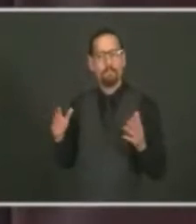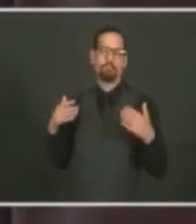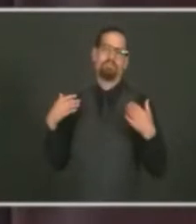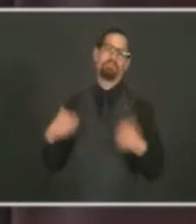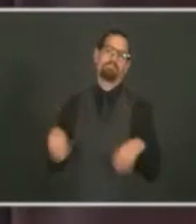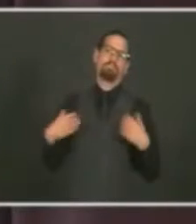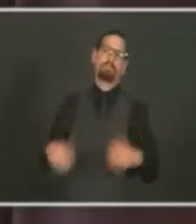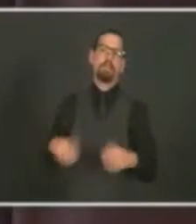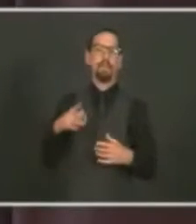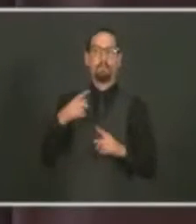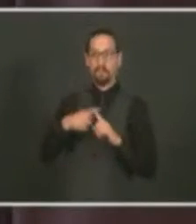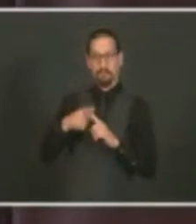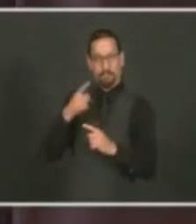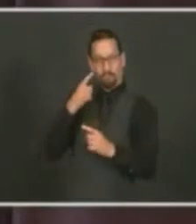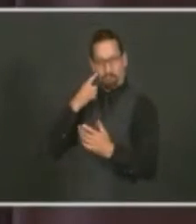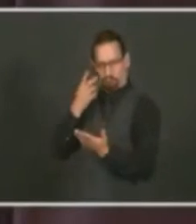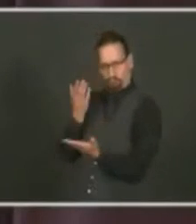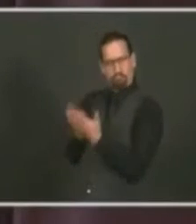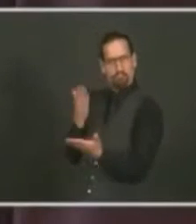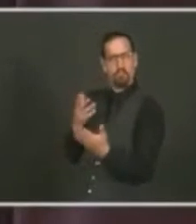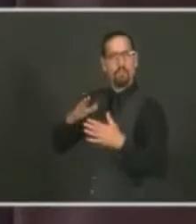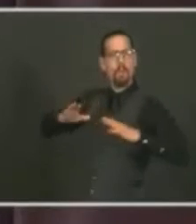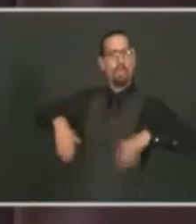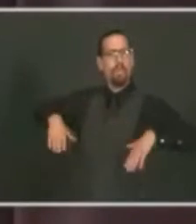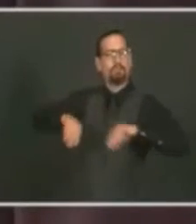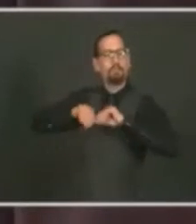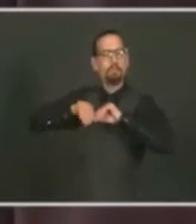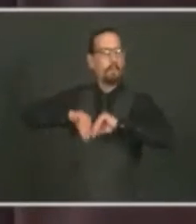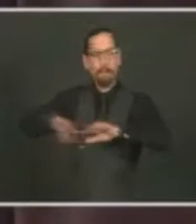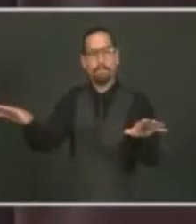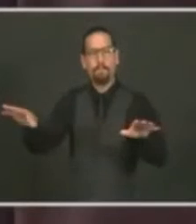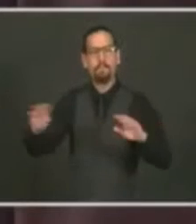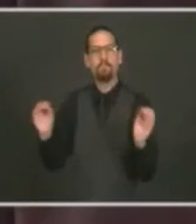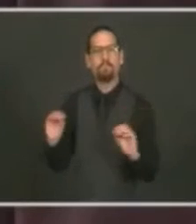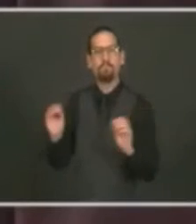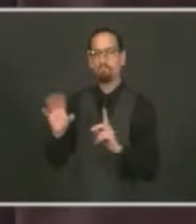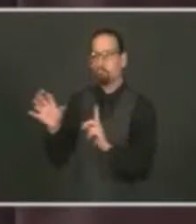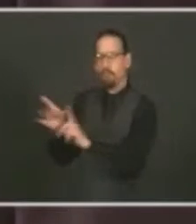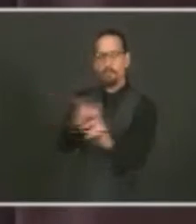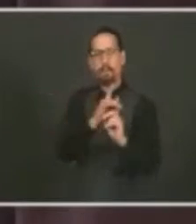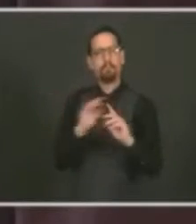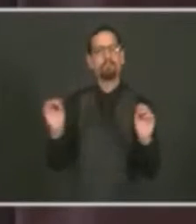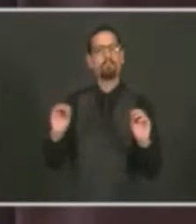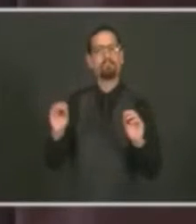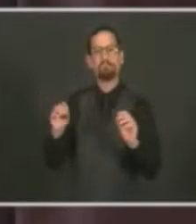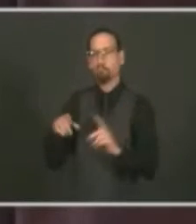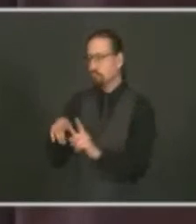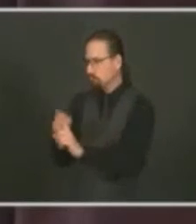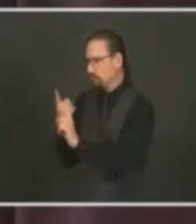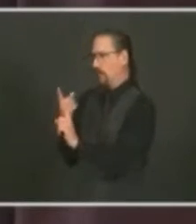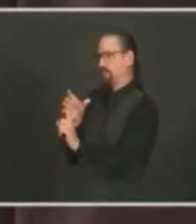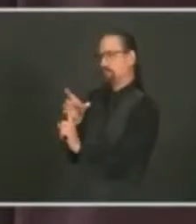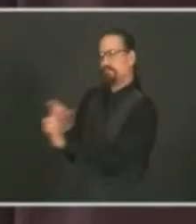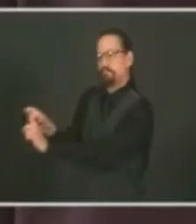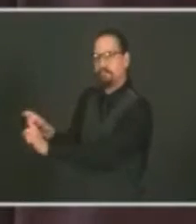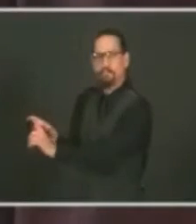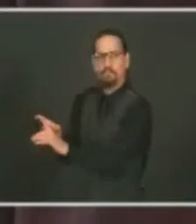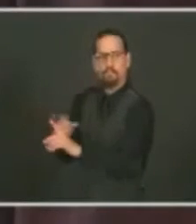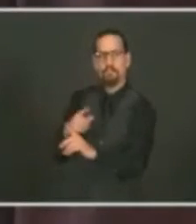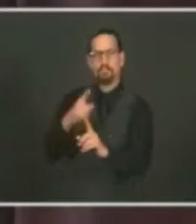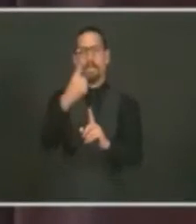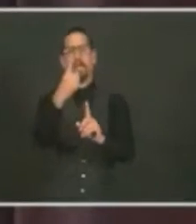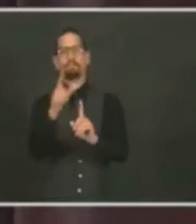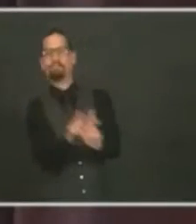evidence of widespread transmission of the virus in schools and in the school community. So